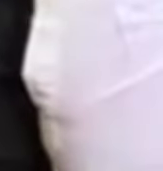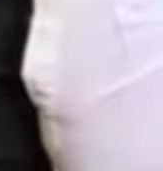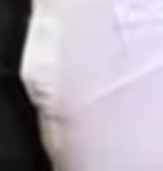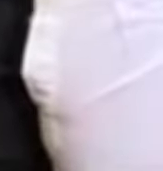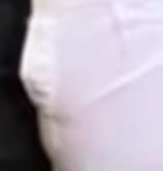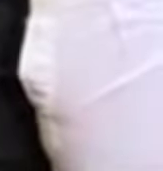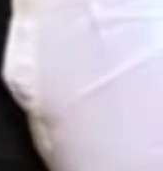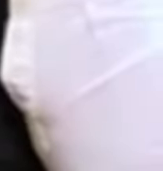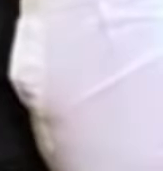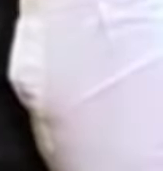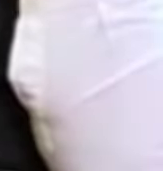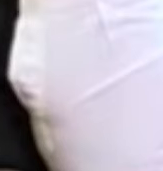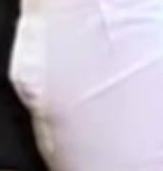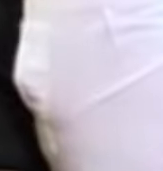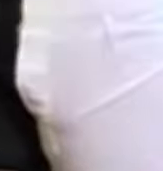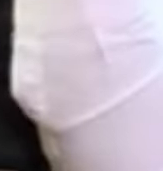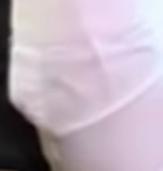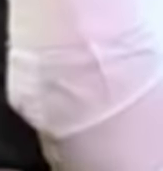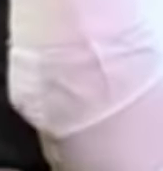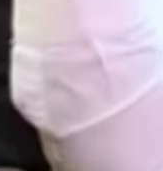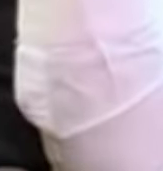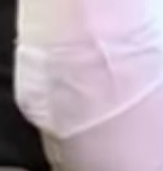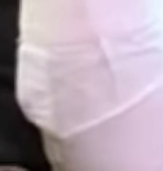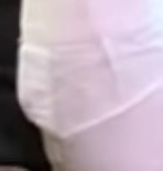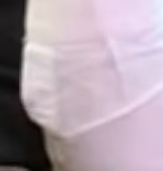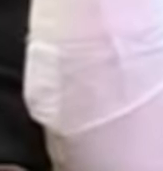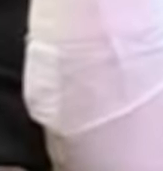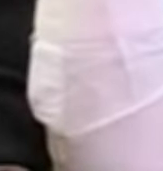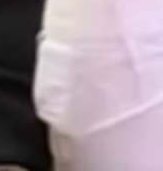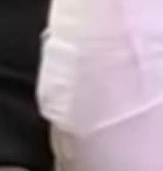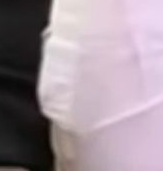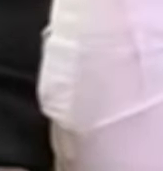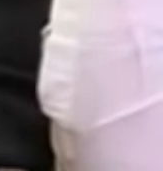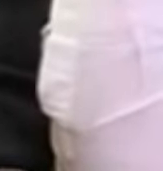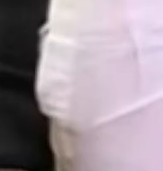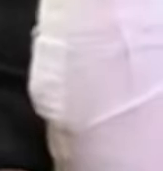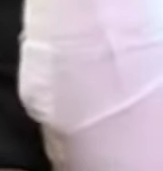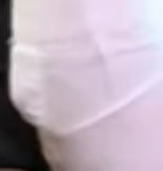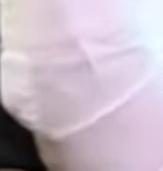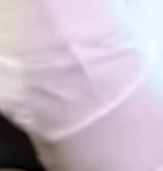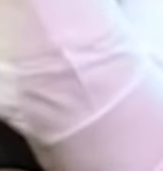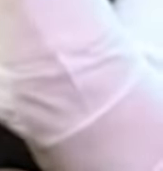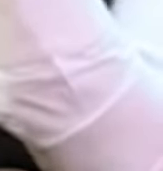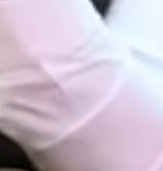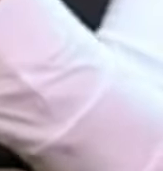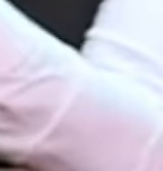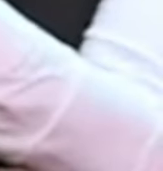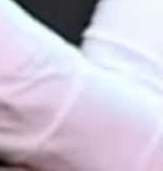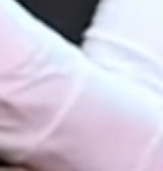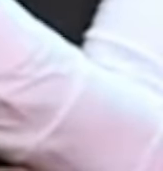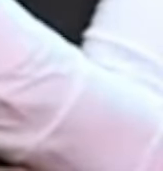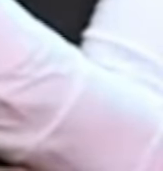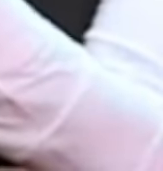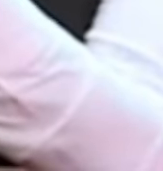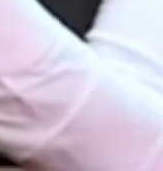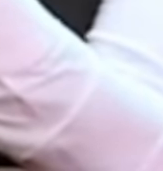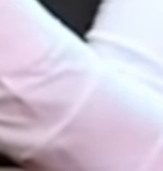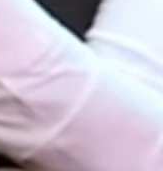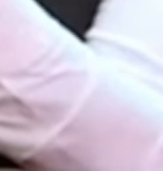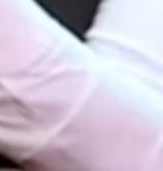trust deficit. There are Kenyans who watch you, Your Excellency, and I don't know whether you are